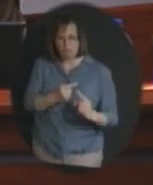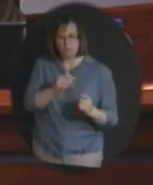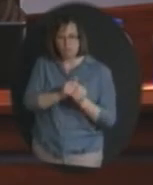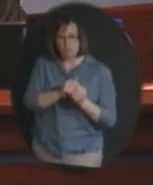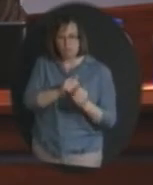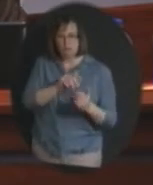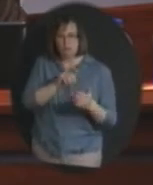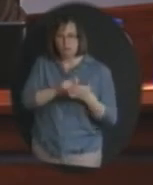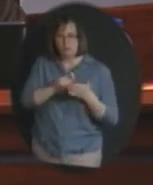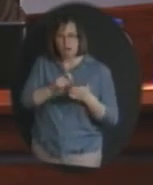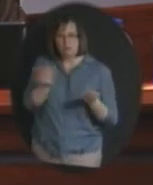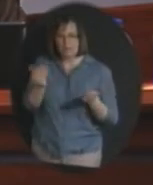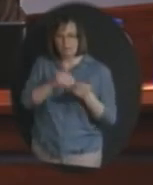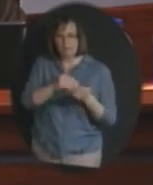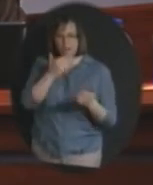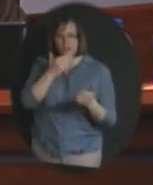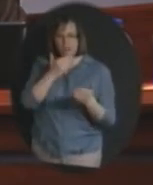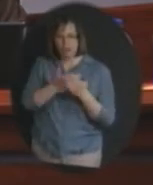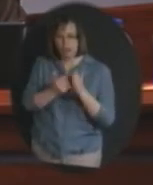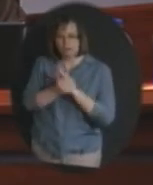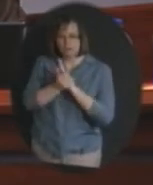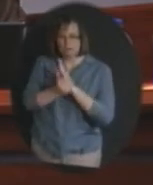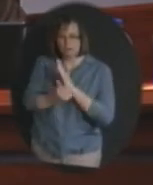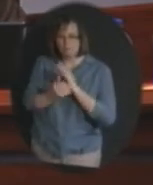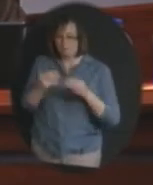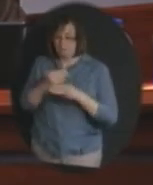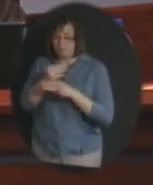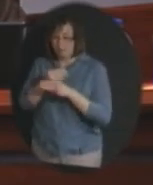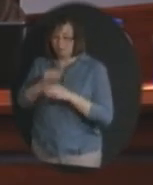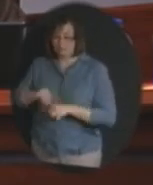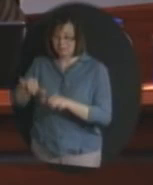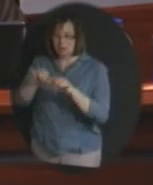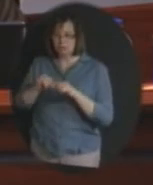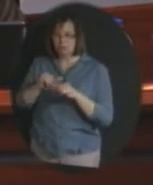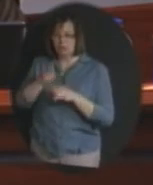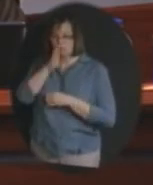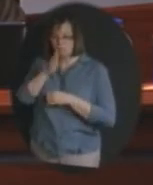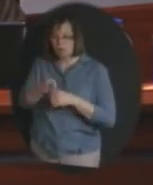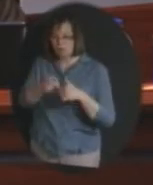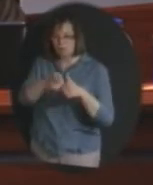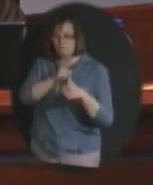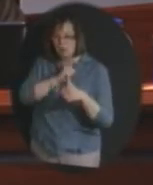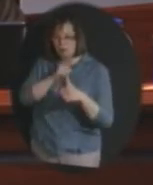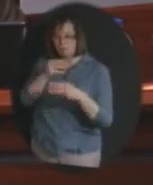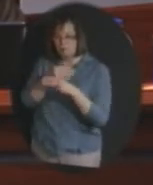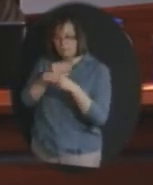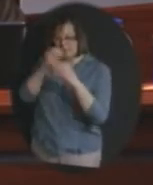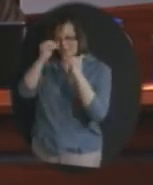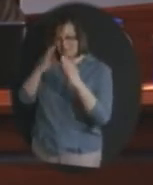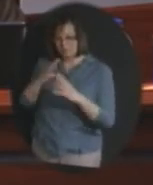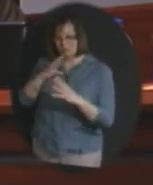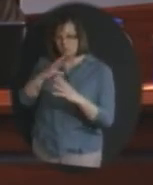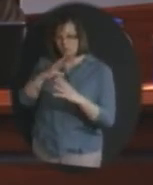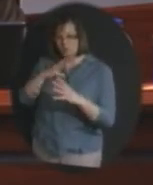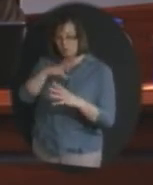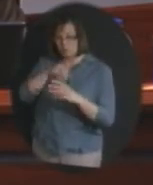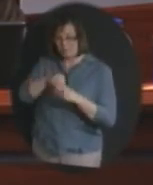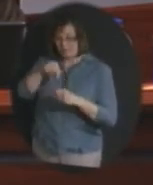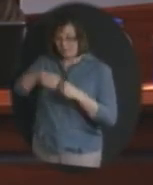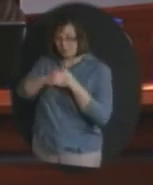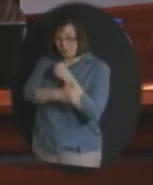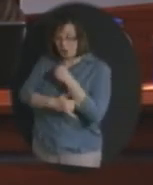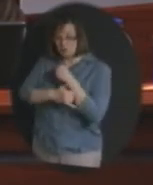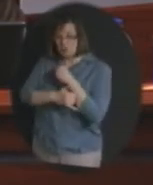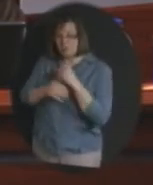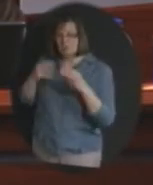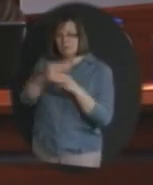which again, a really good skill. The math standards have come directly from the math teachers in this country, the Math